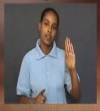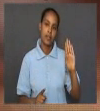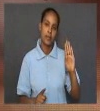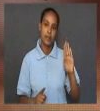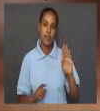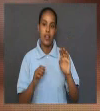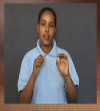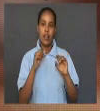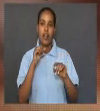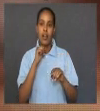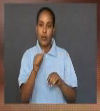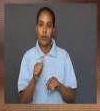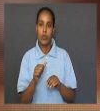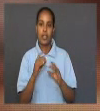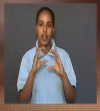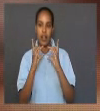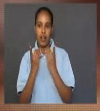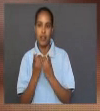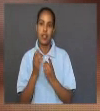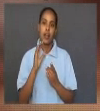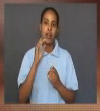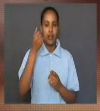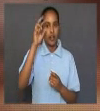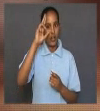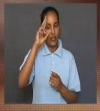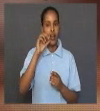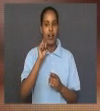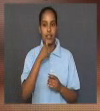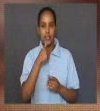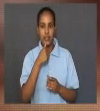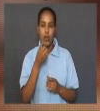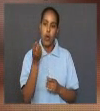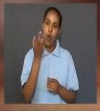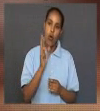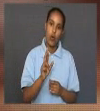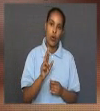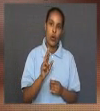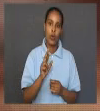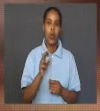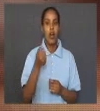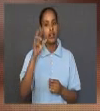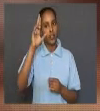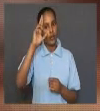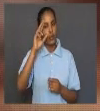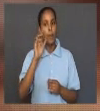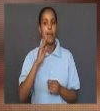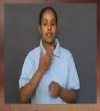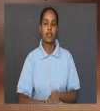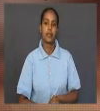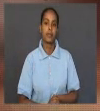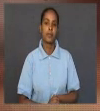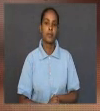Equation B cannot be classified as an Arrhenius acid or as an